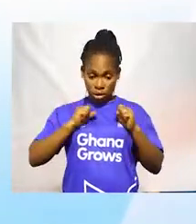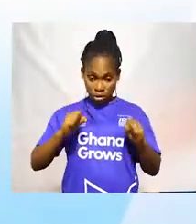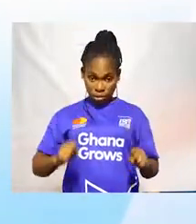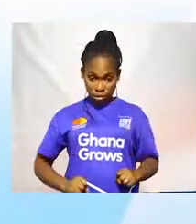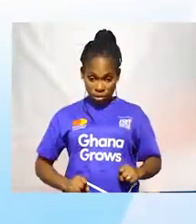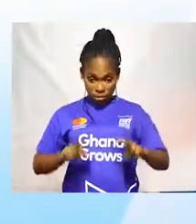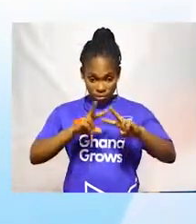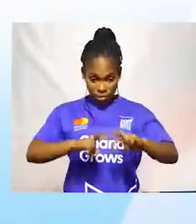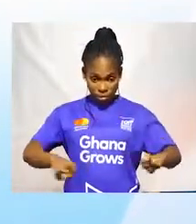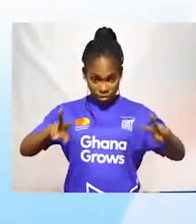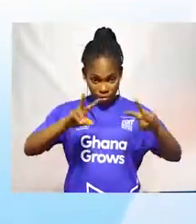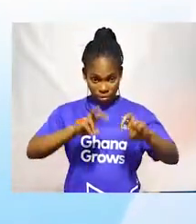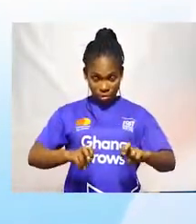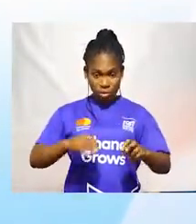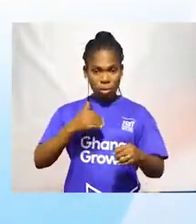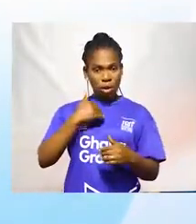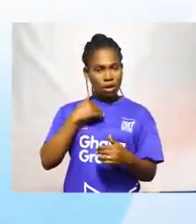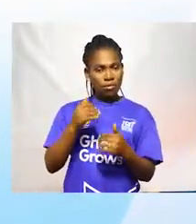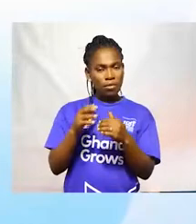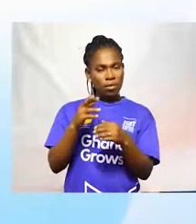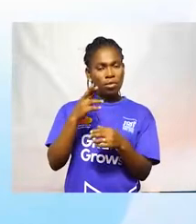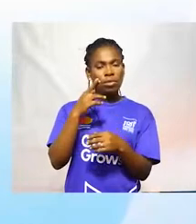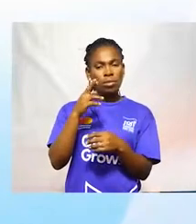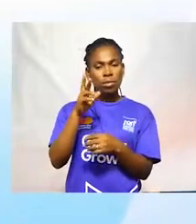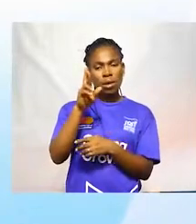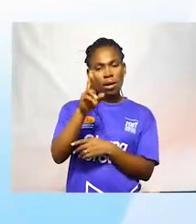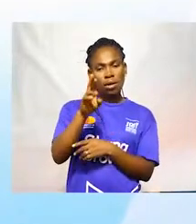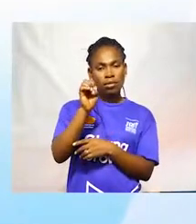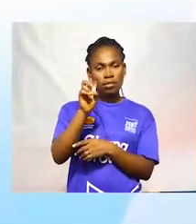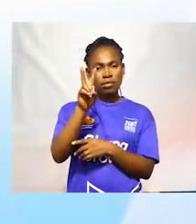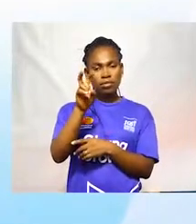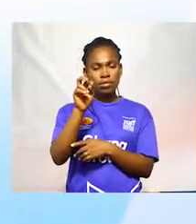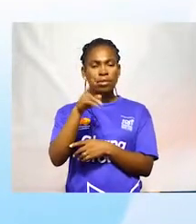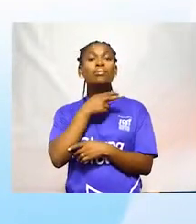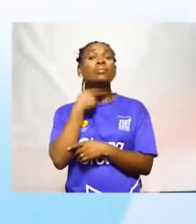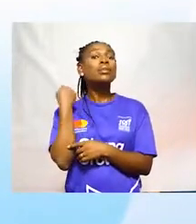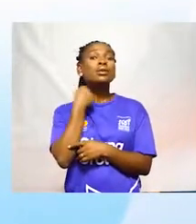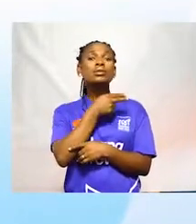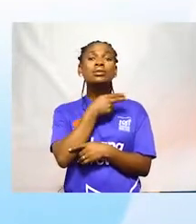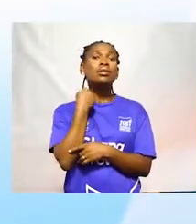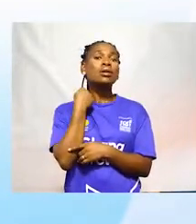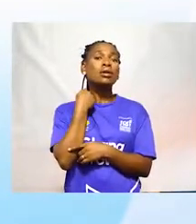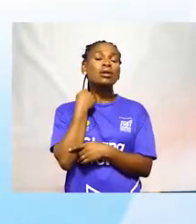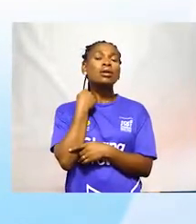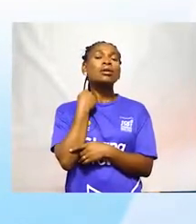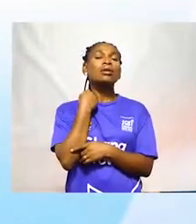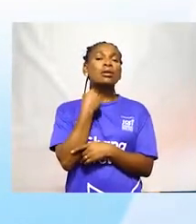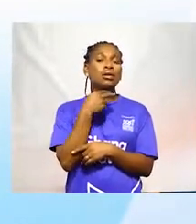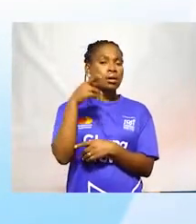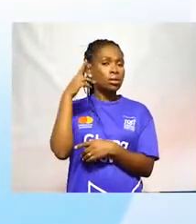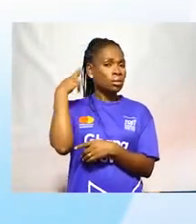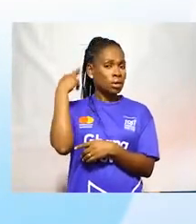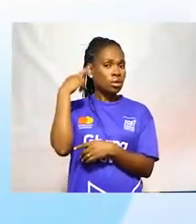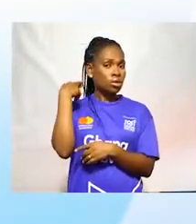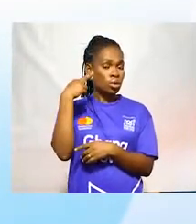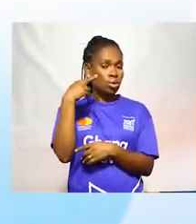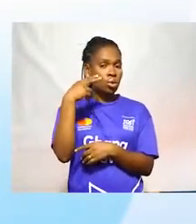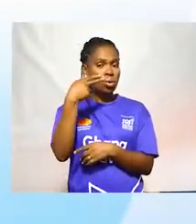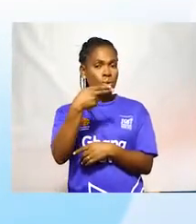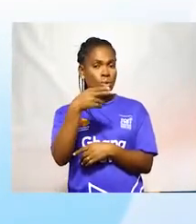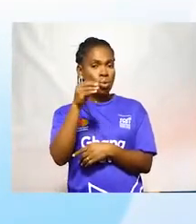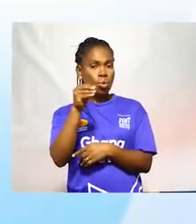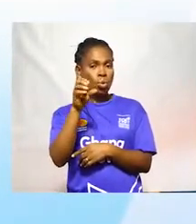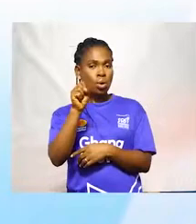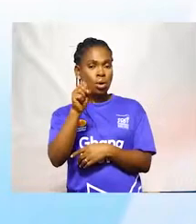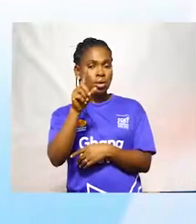good friend and brother of mine, Reverend Mawuli Tsikata, lead pastor at Grace Center, radio host of This